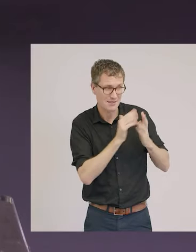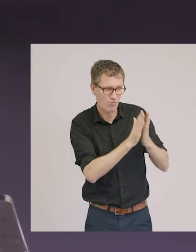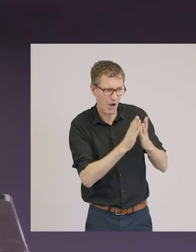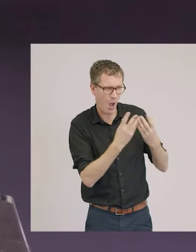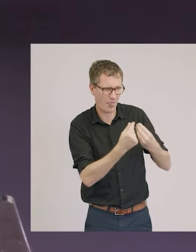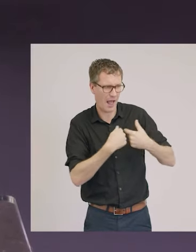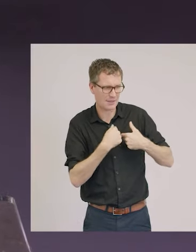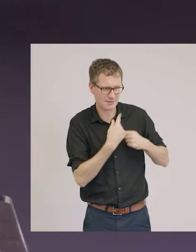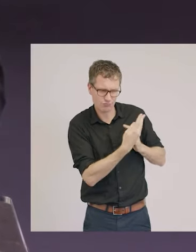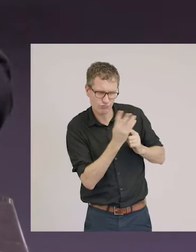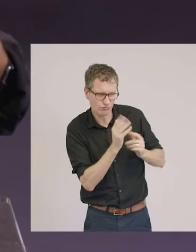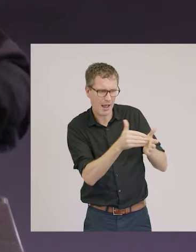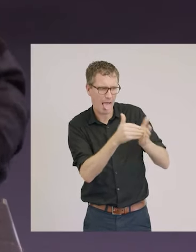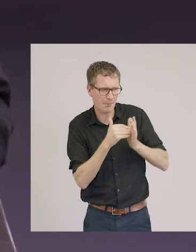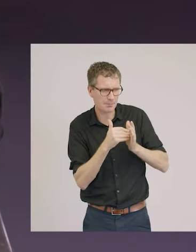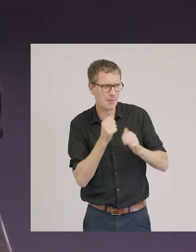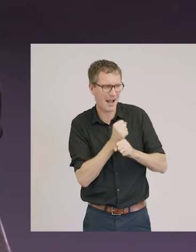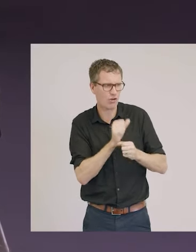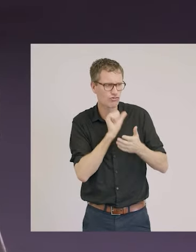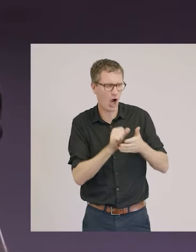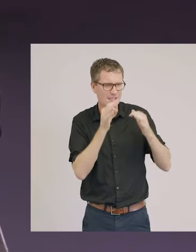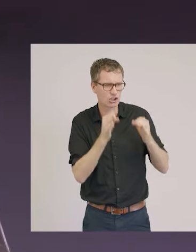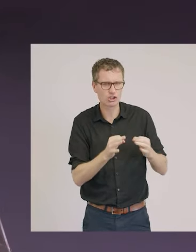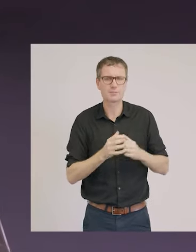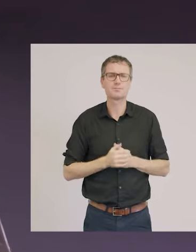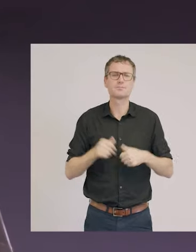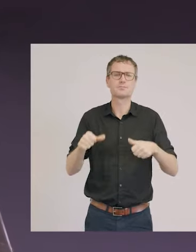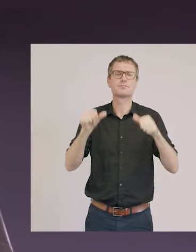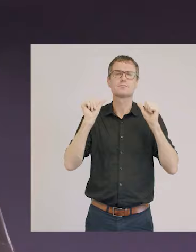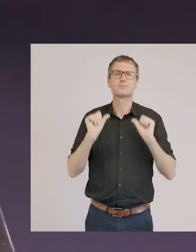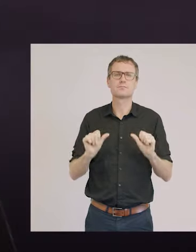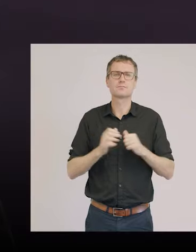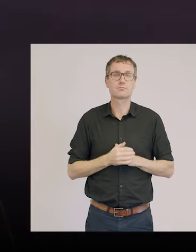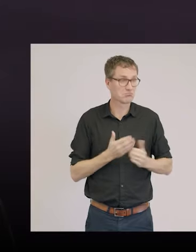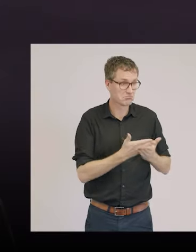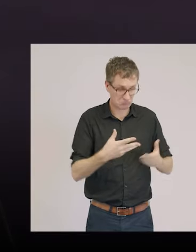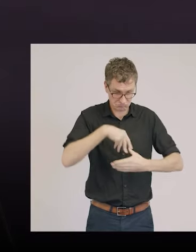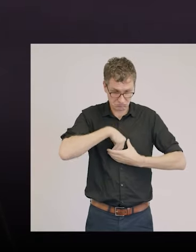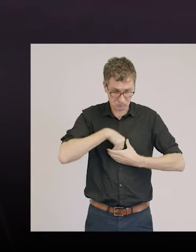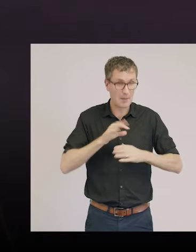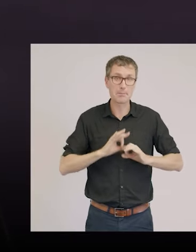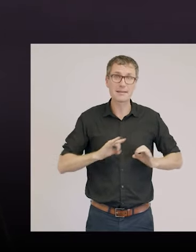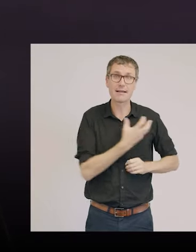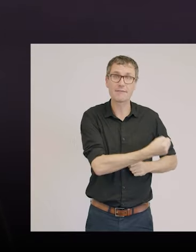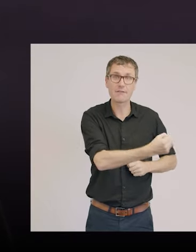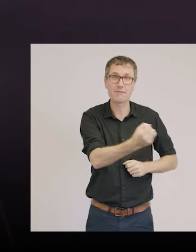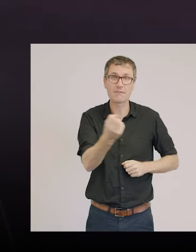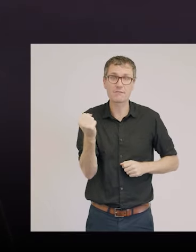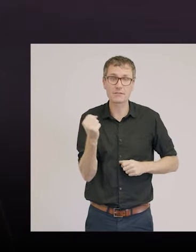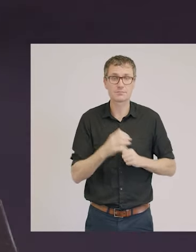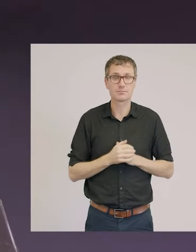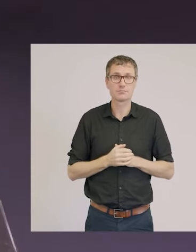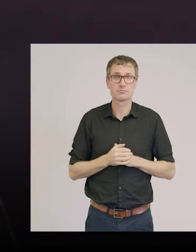God might be saying this, but we're not sure. Would you pray with us and help us to be able to discern? Do you and everyone around you have